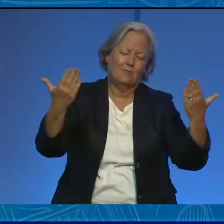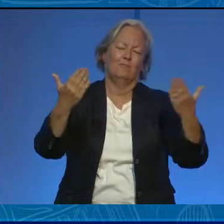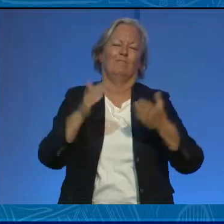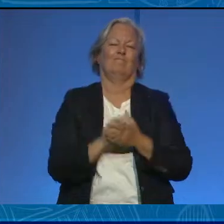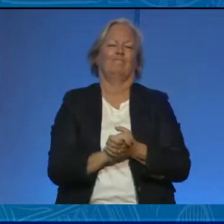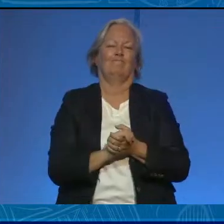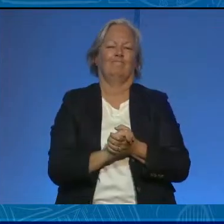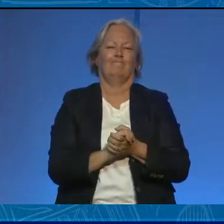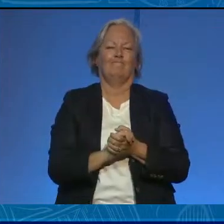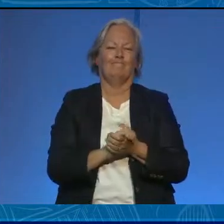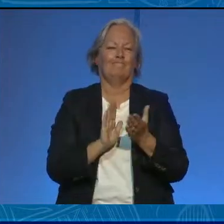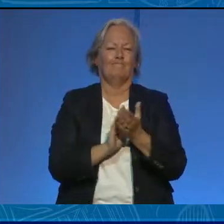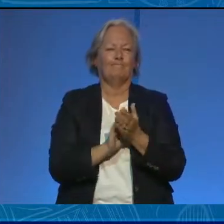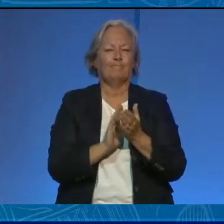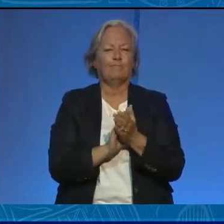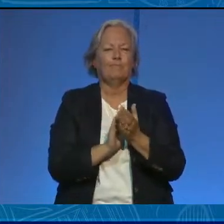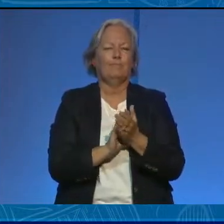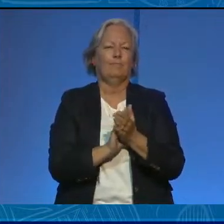po.